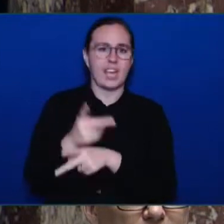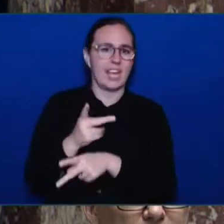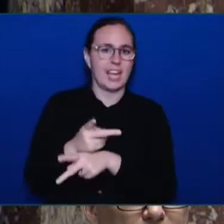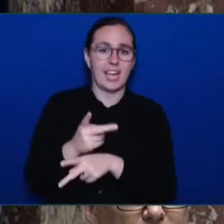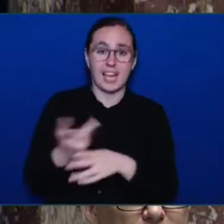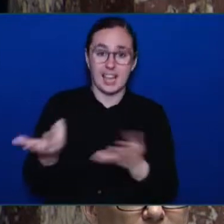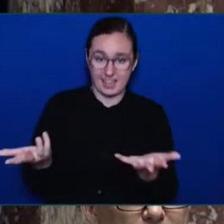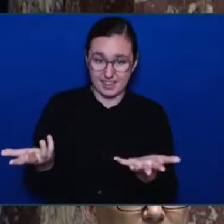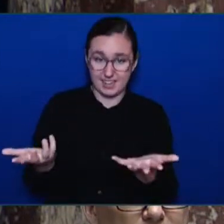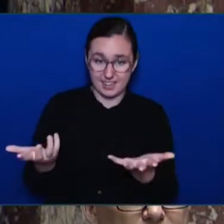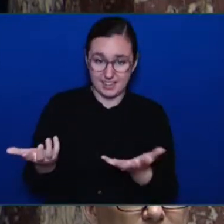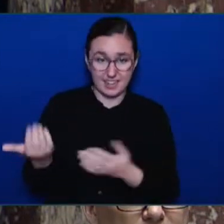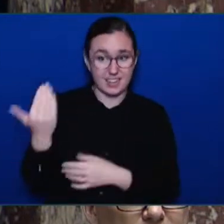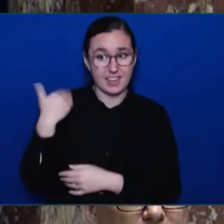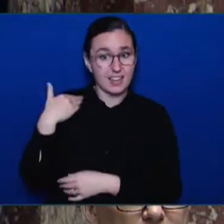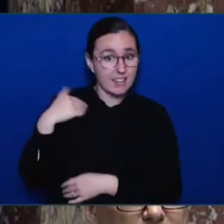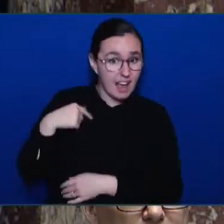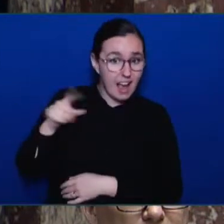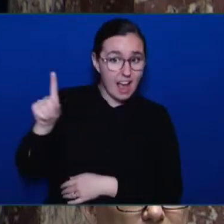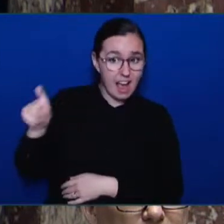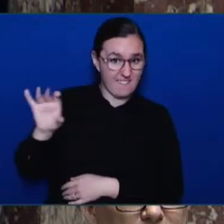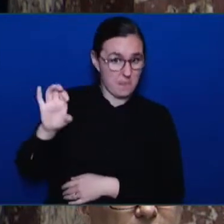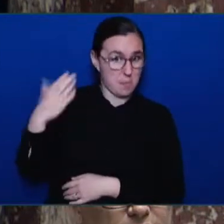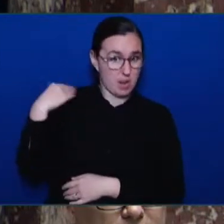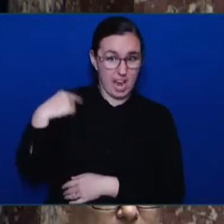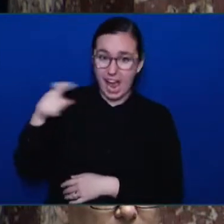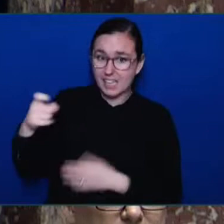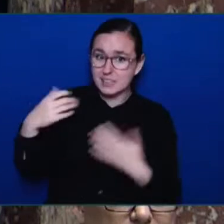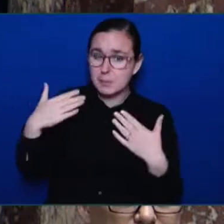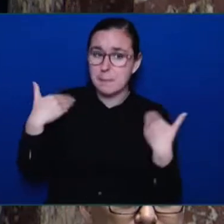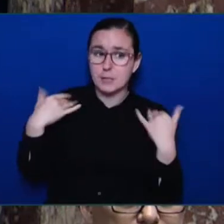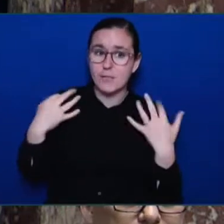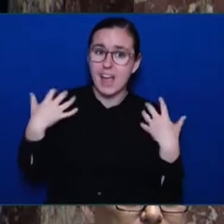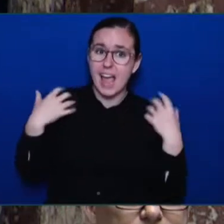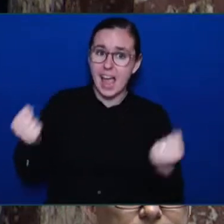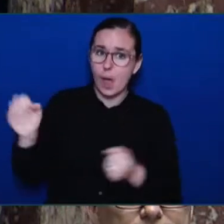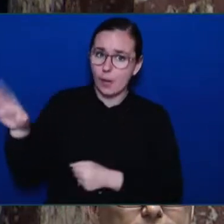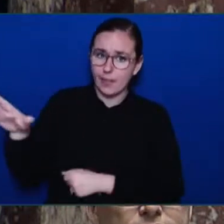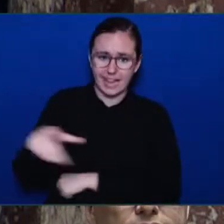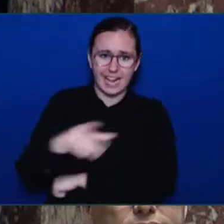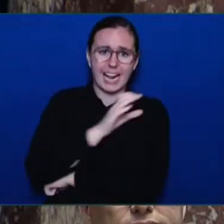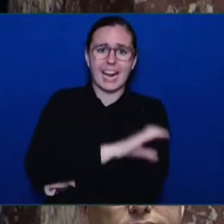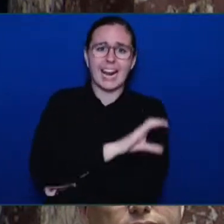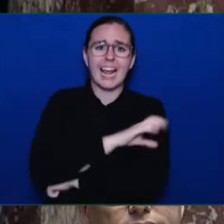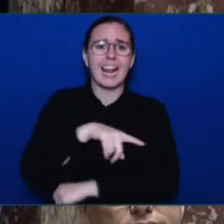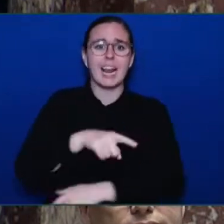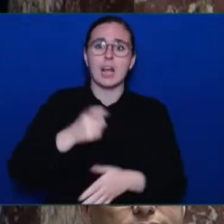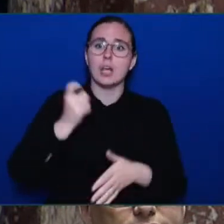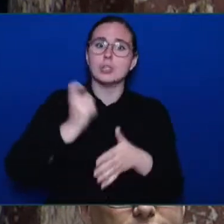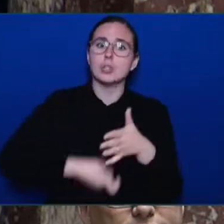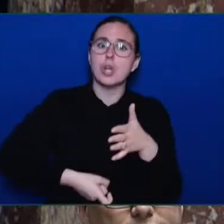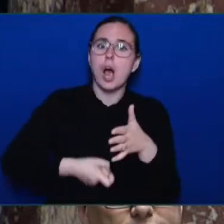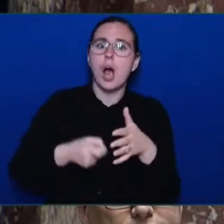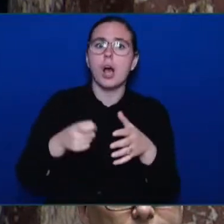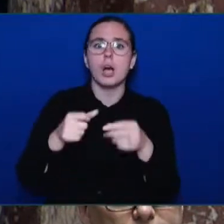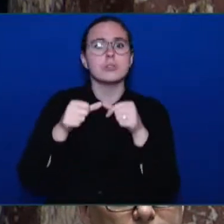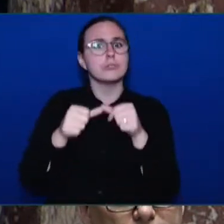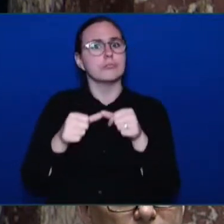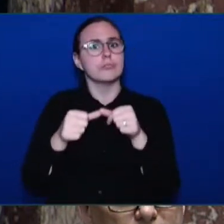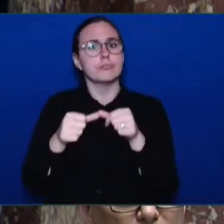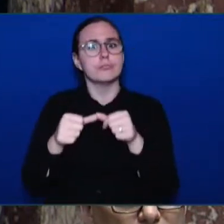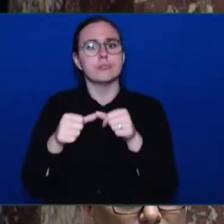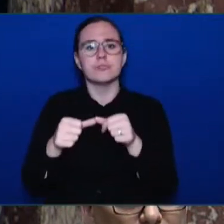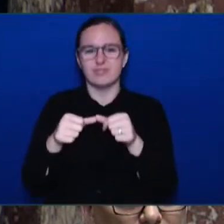a so-called continuity of care fee over and above MSP billing. For the past year, we've asked